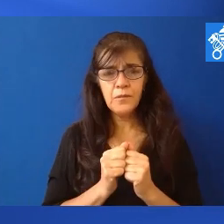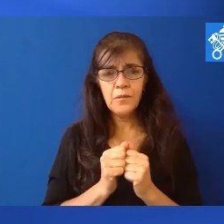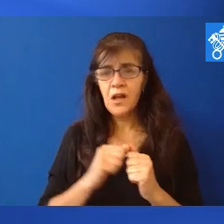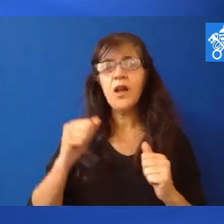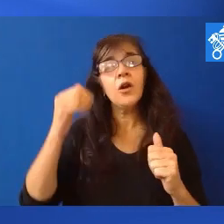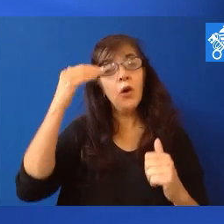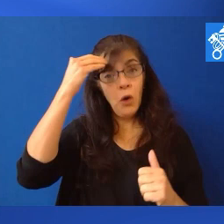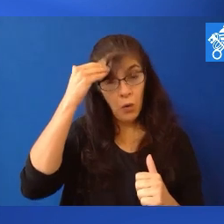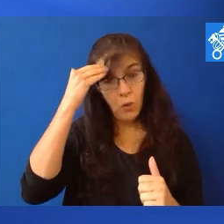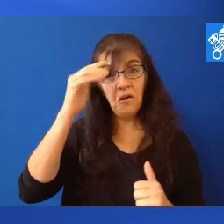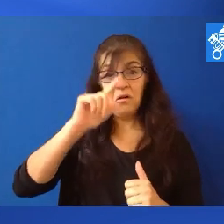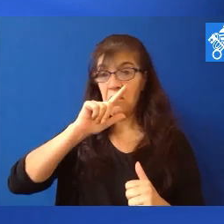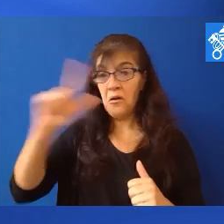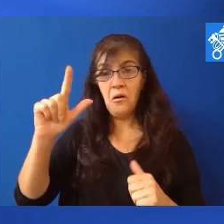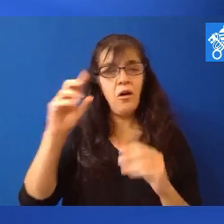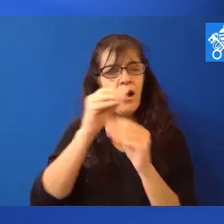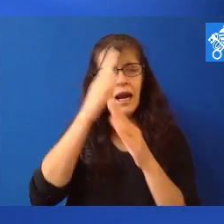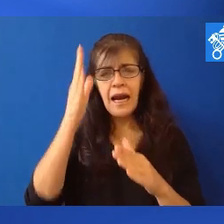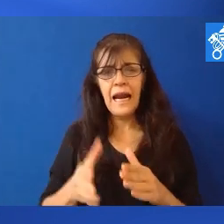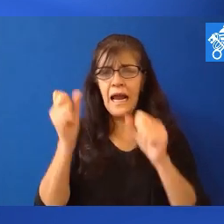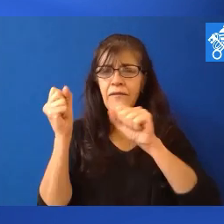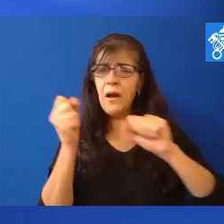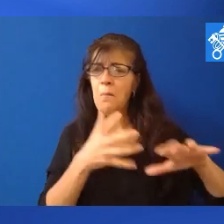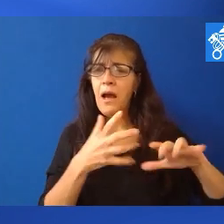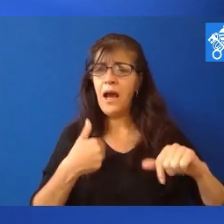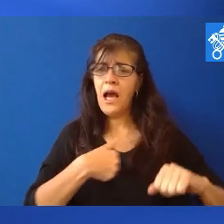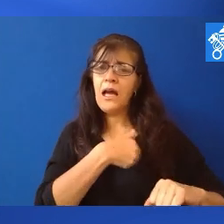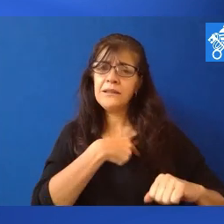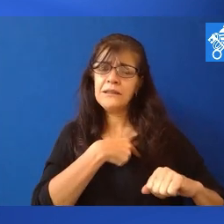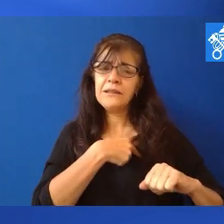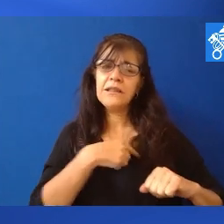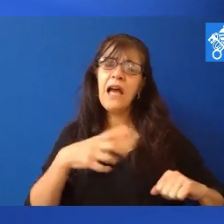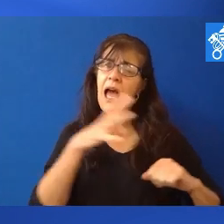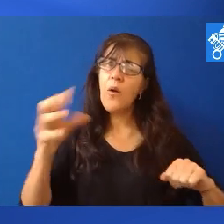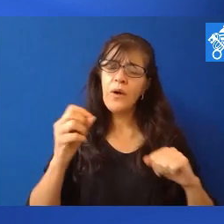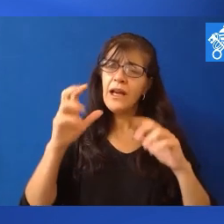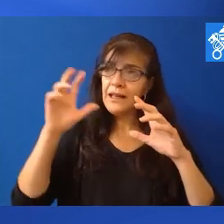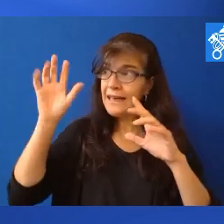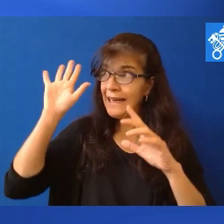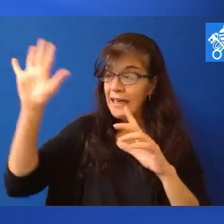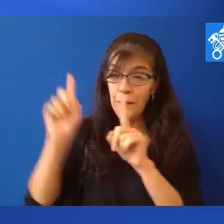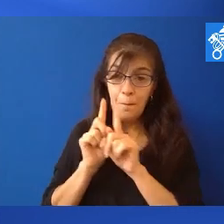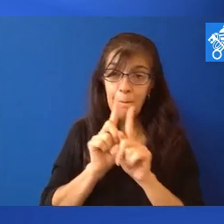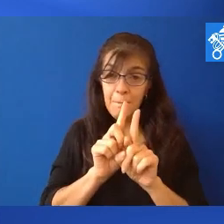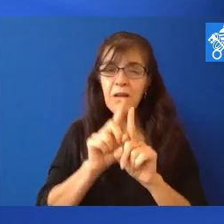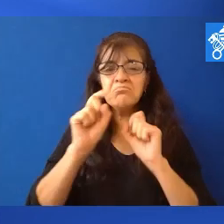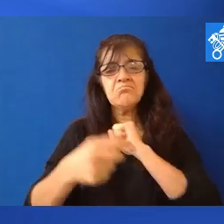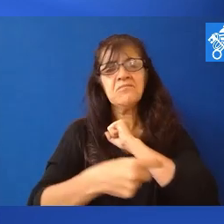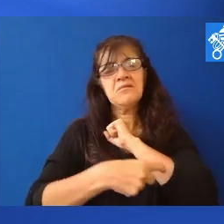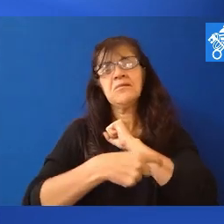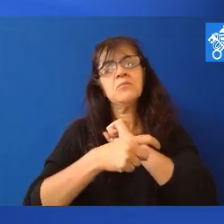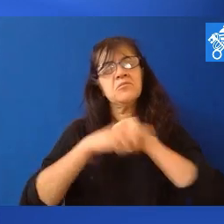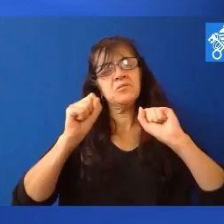never abandons us, and with Him near, we can overcome every temptation. May the Lord bless